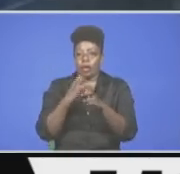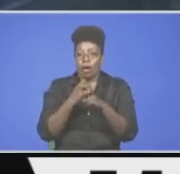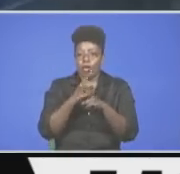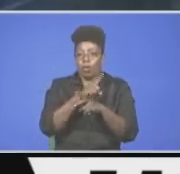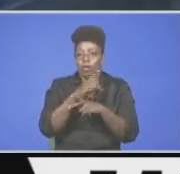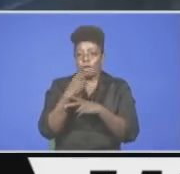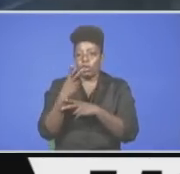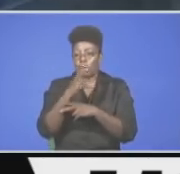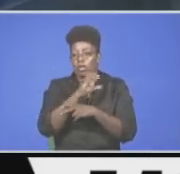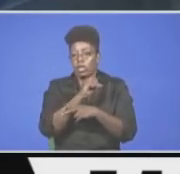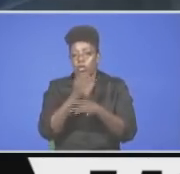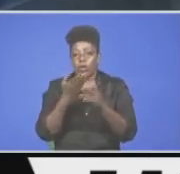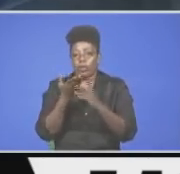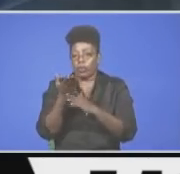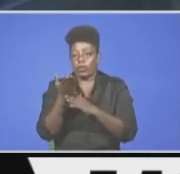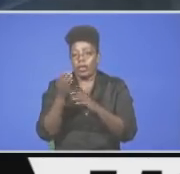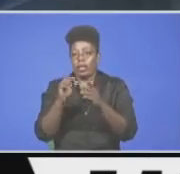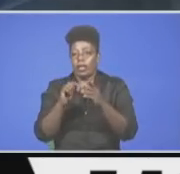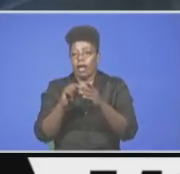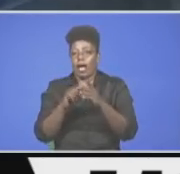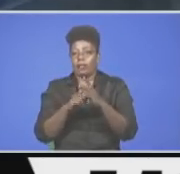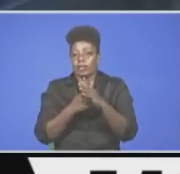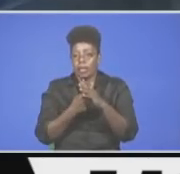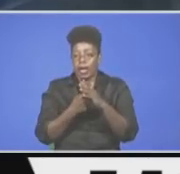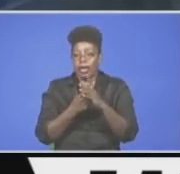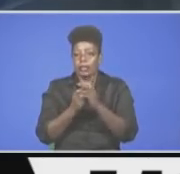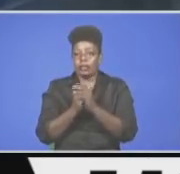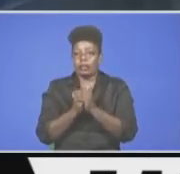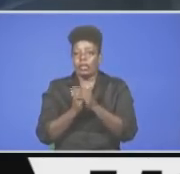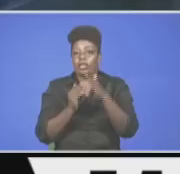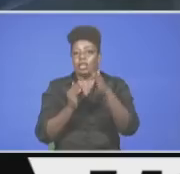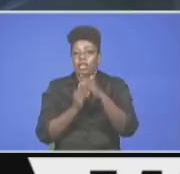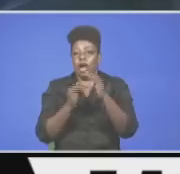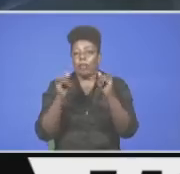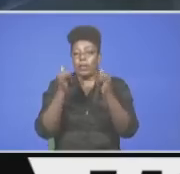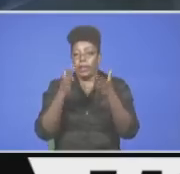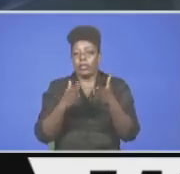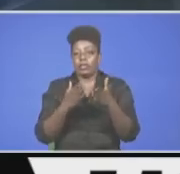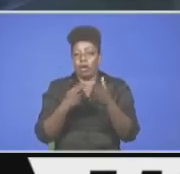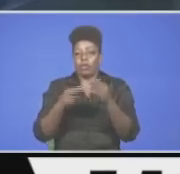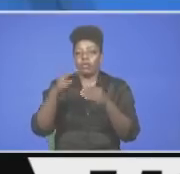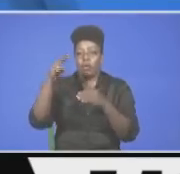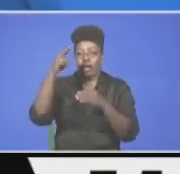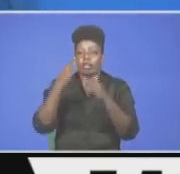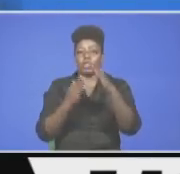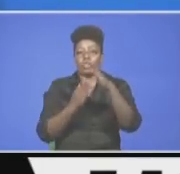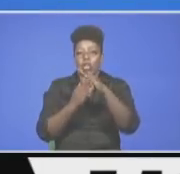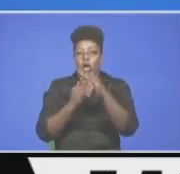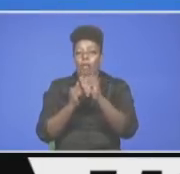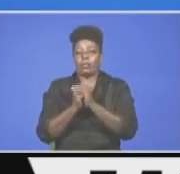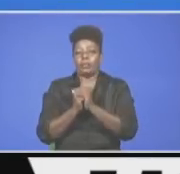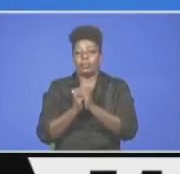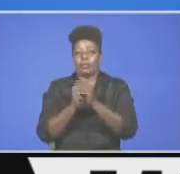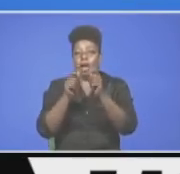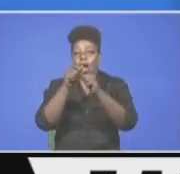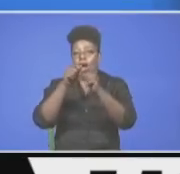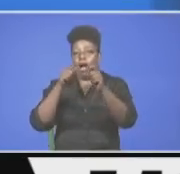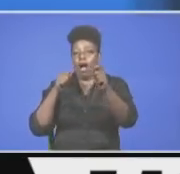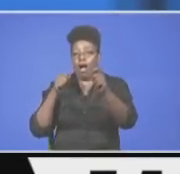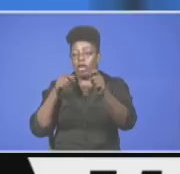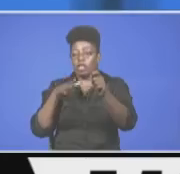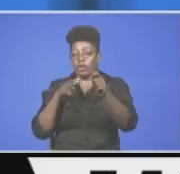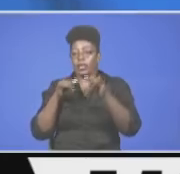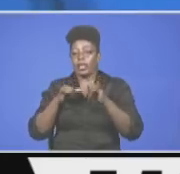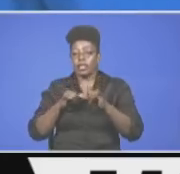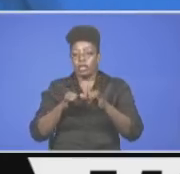or 0-3 start, the top players and the teams always rise to the top. Archery continuing to push